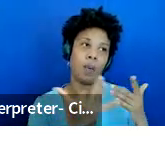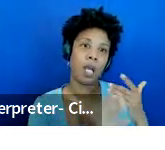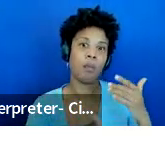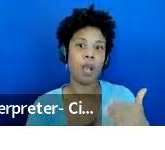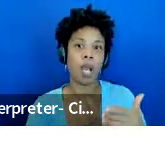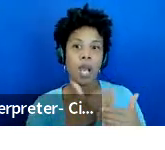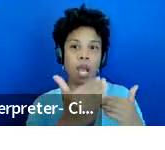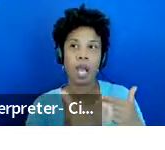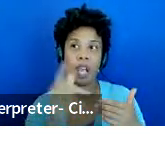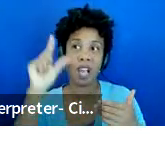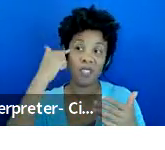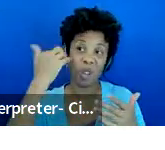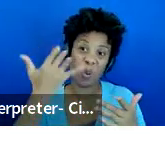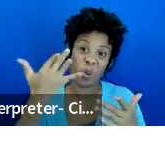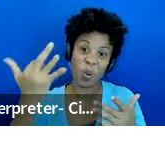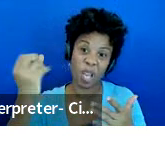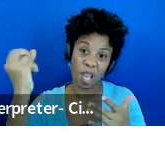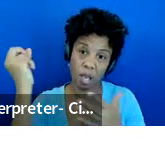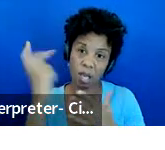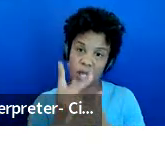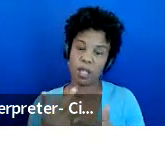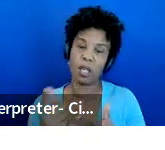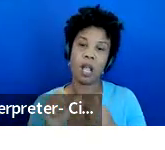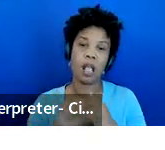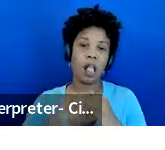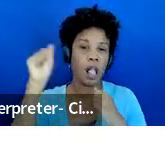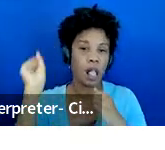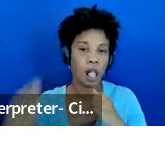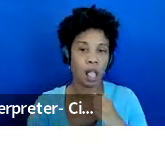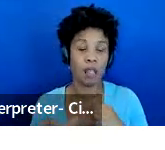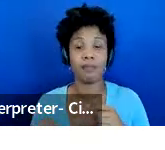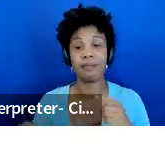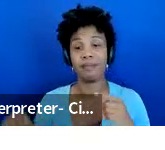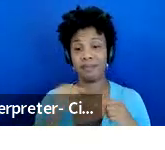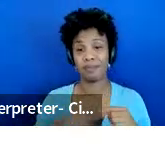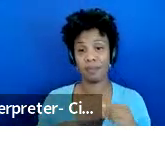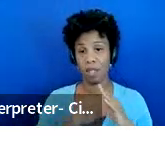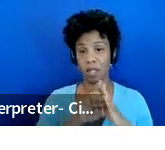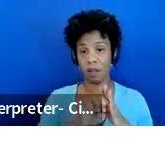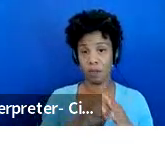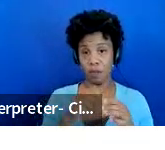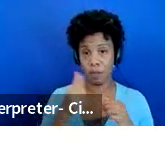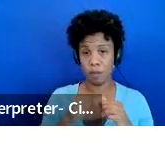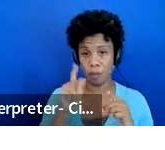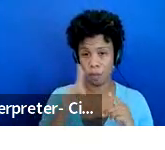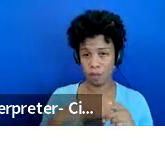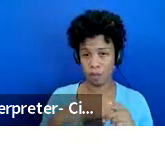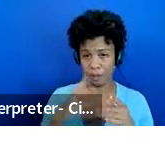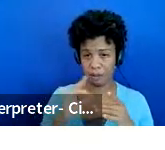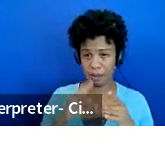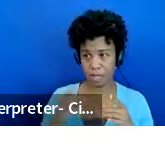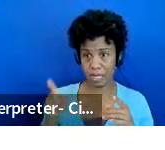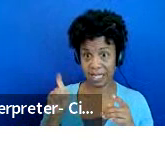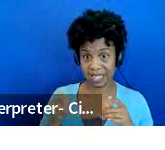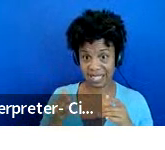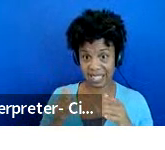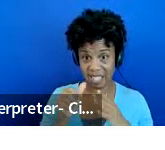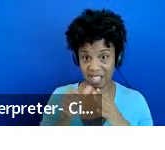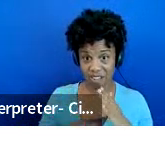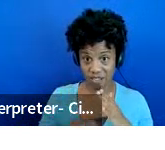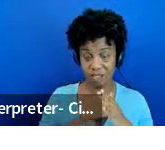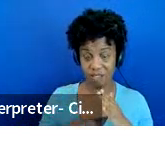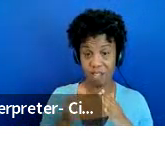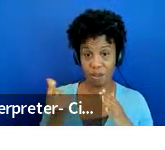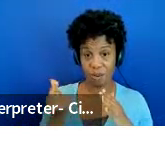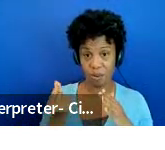approval is a hindrance. And just to illustrate this point, let me take you back to the example of the person who needed urgent surgery, who had to end up raising funds